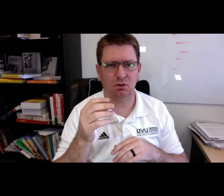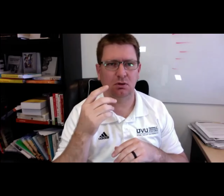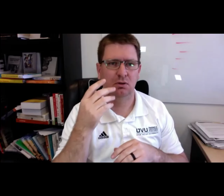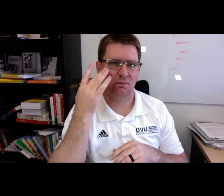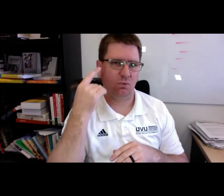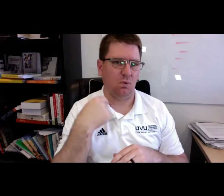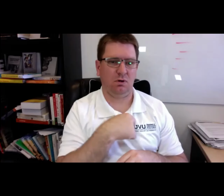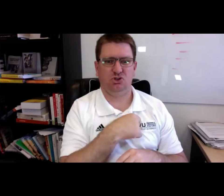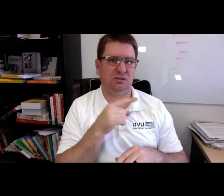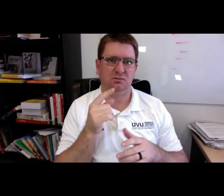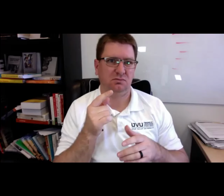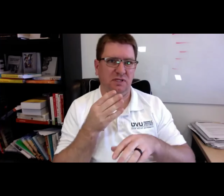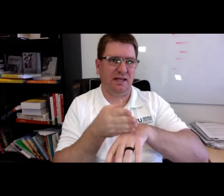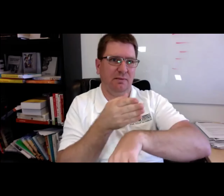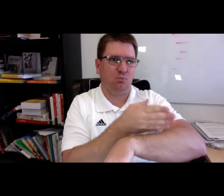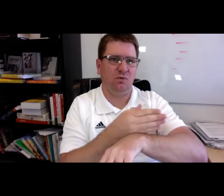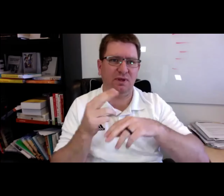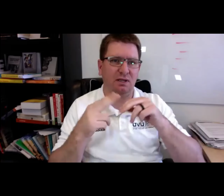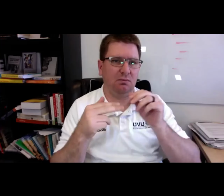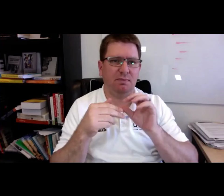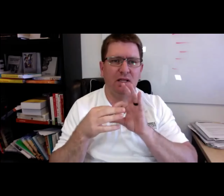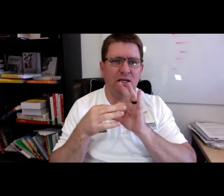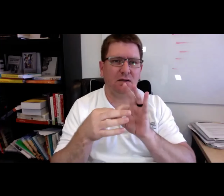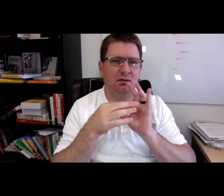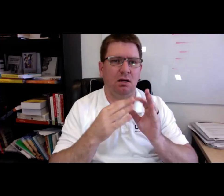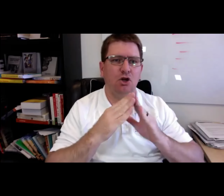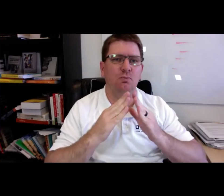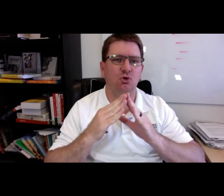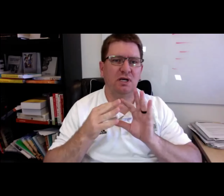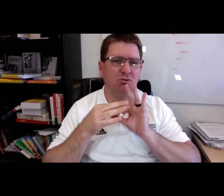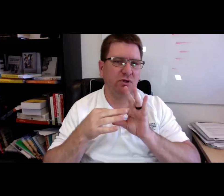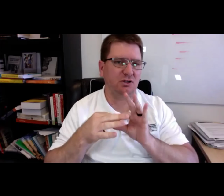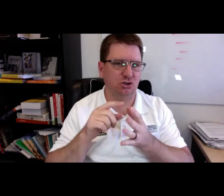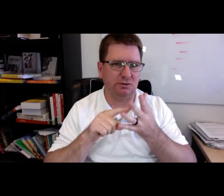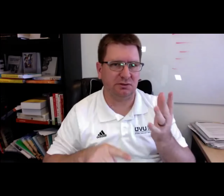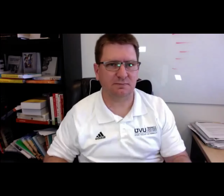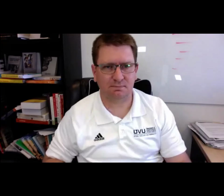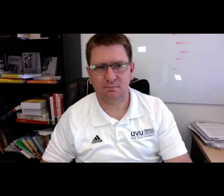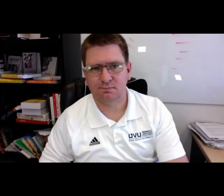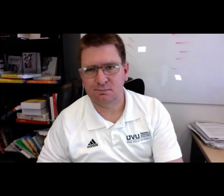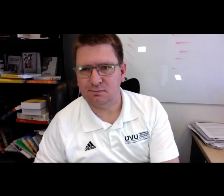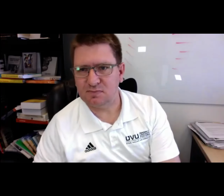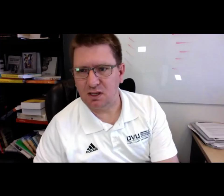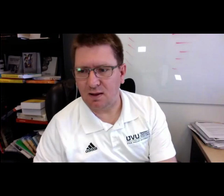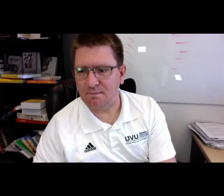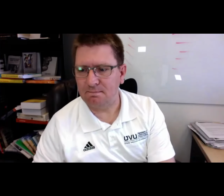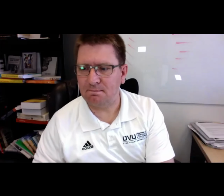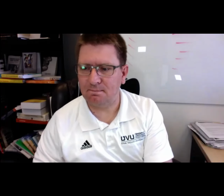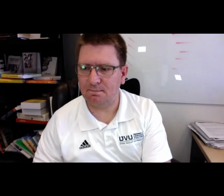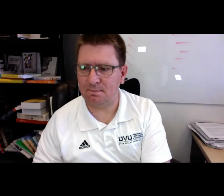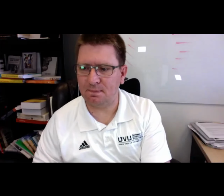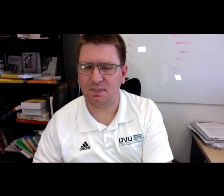able to communicate and use sign language to benefit the deaf community as a whole. And it definitely builds